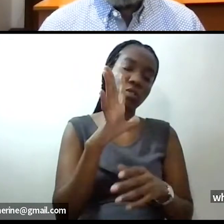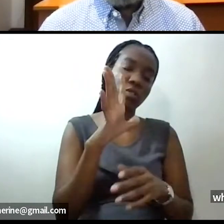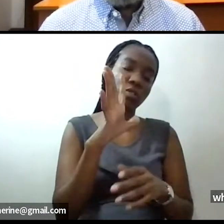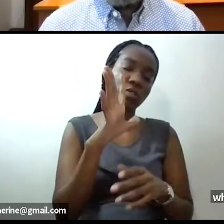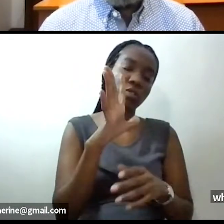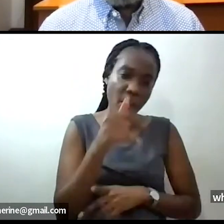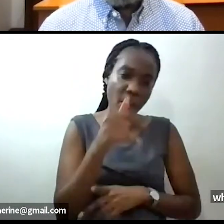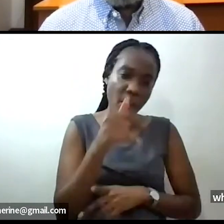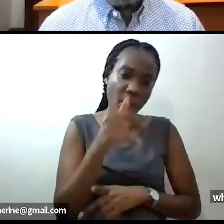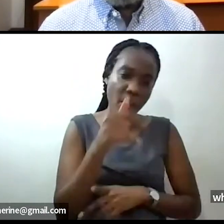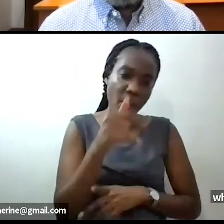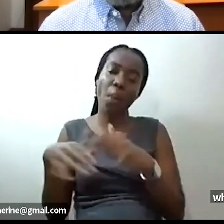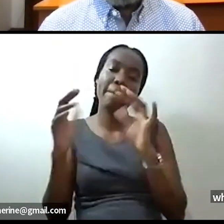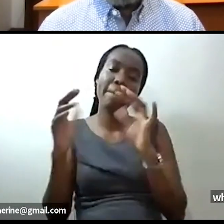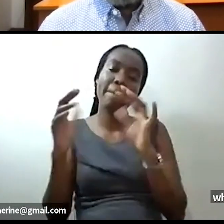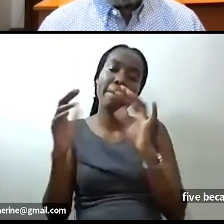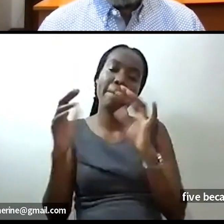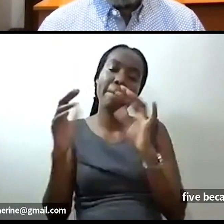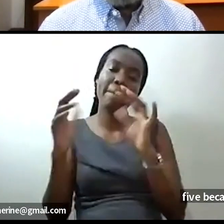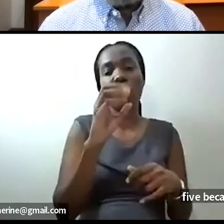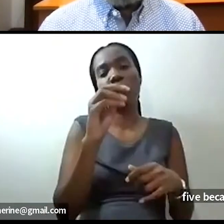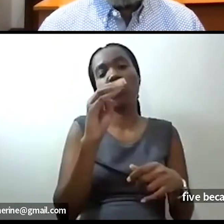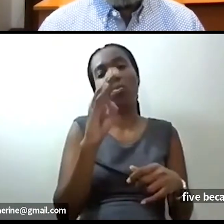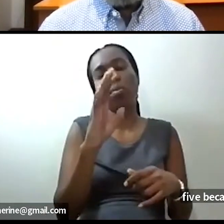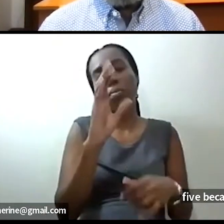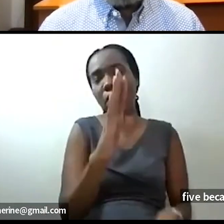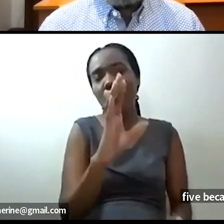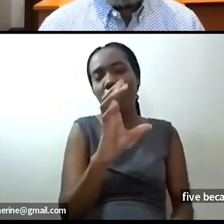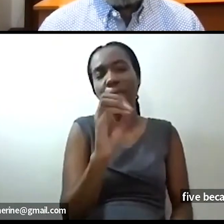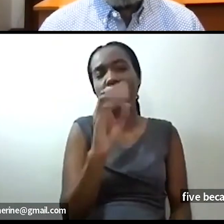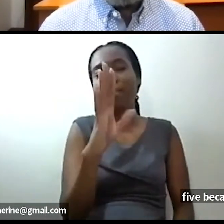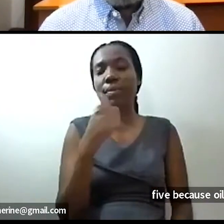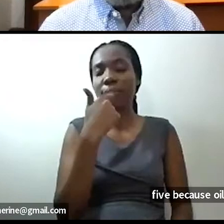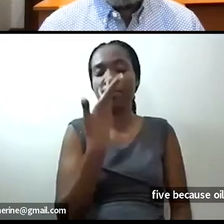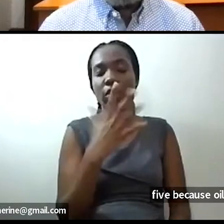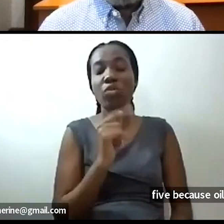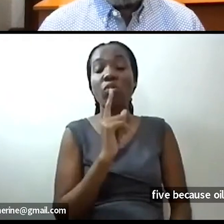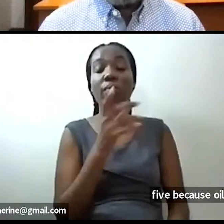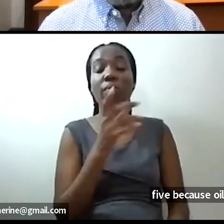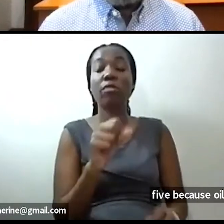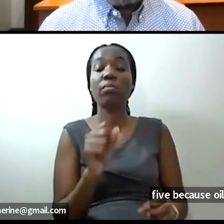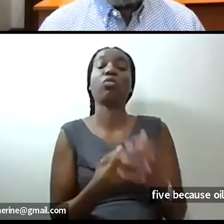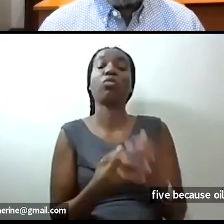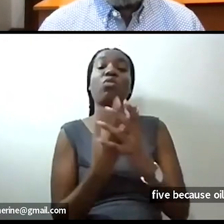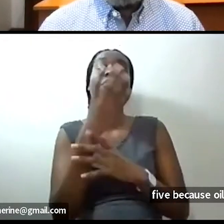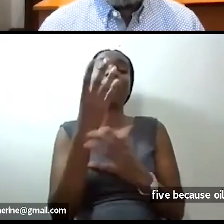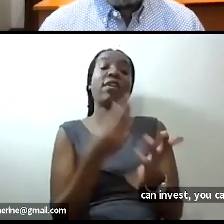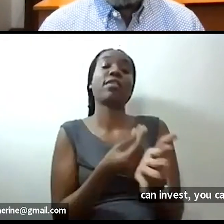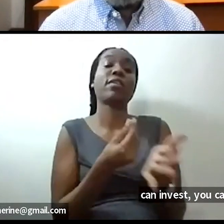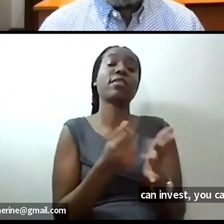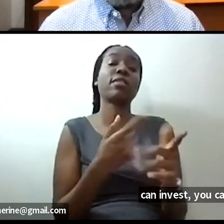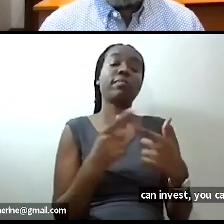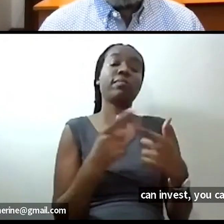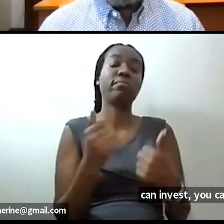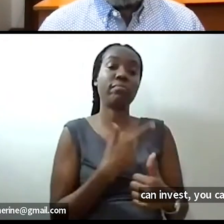said. And you can invest, you can grow your finances, and you can also get to